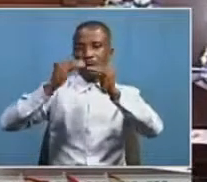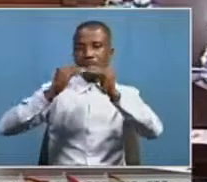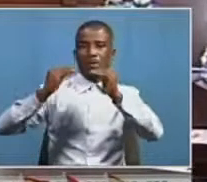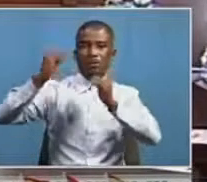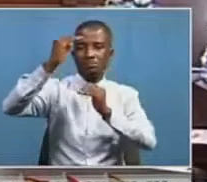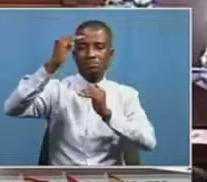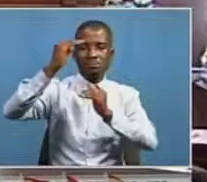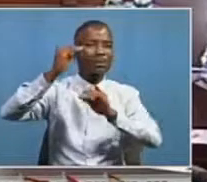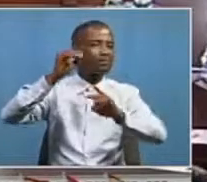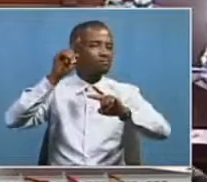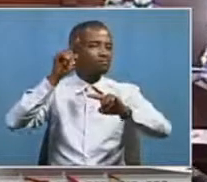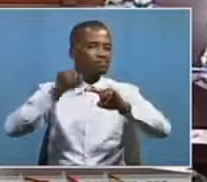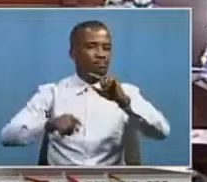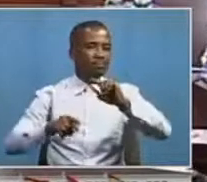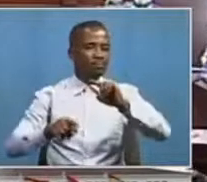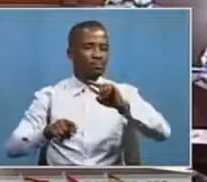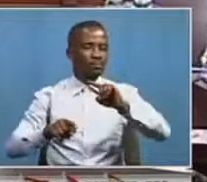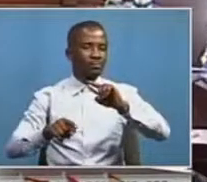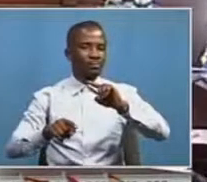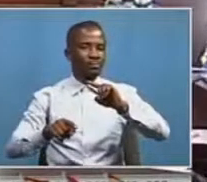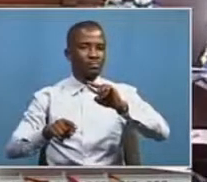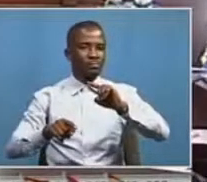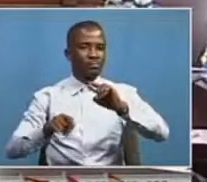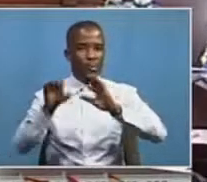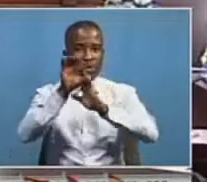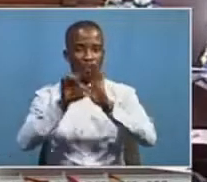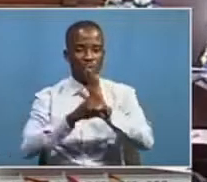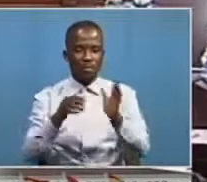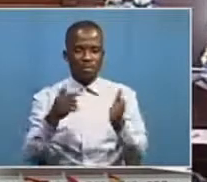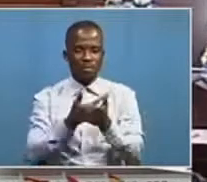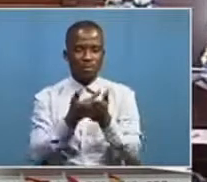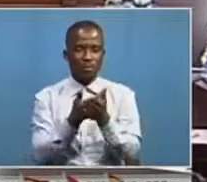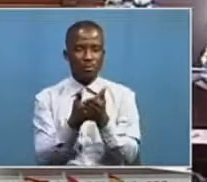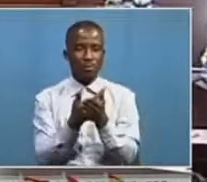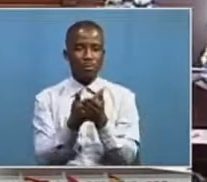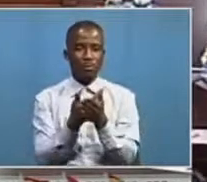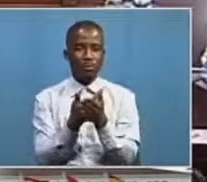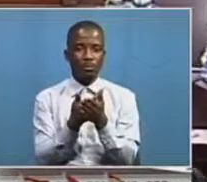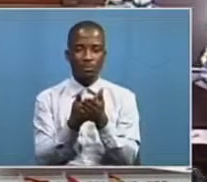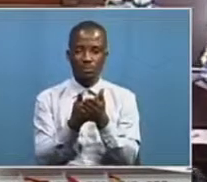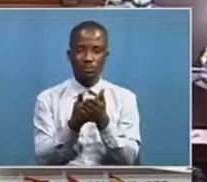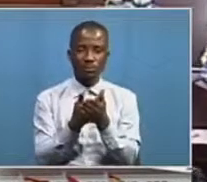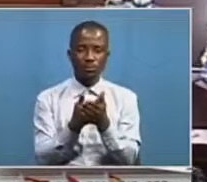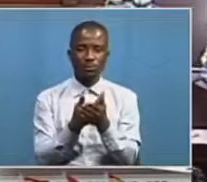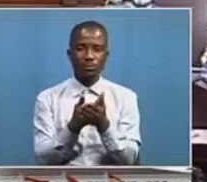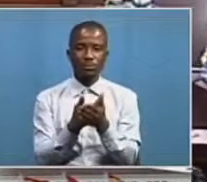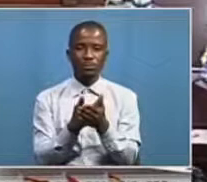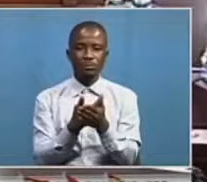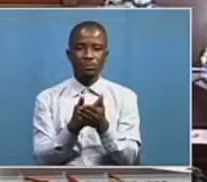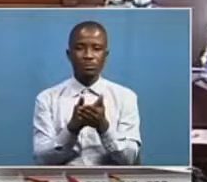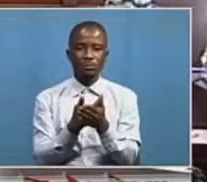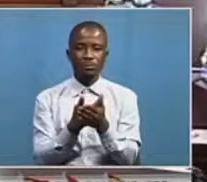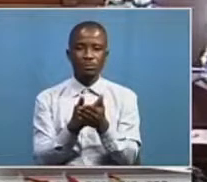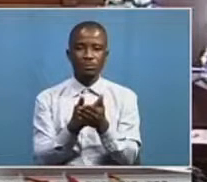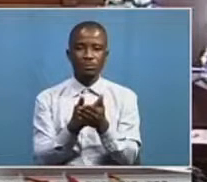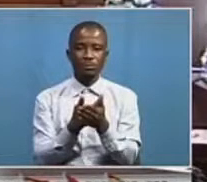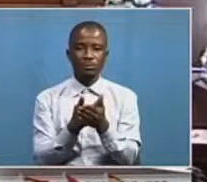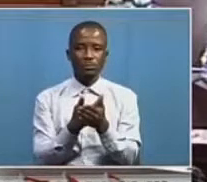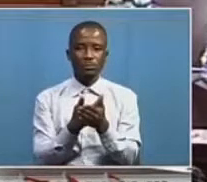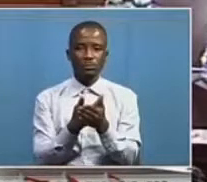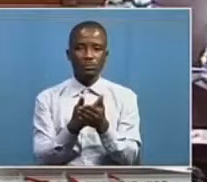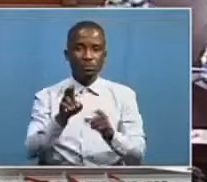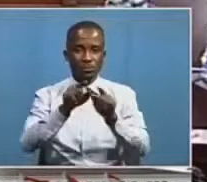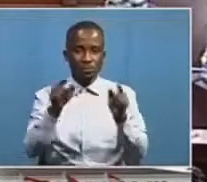threshold under Article 63 Clause 3 of the 1992 Constitution. The case put up by the